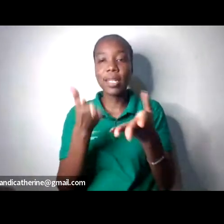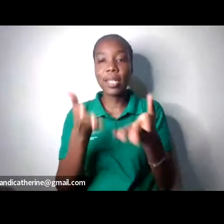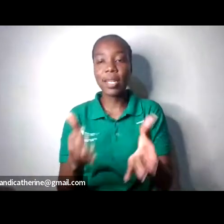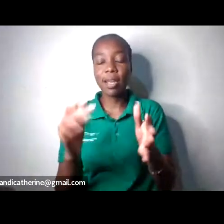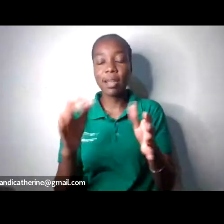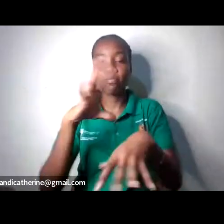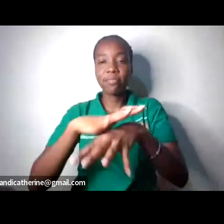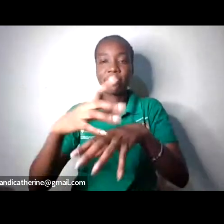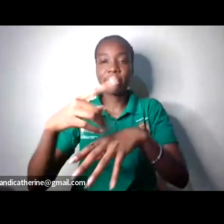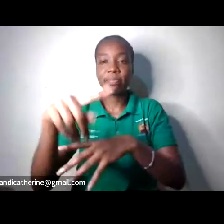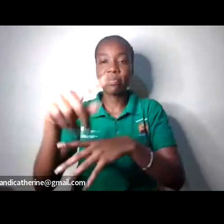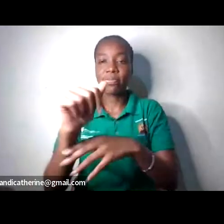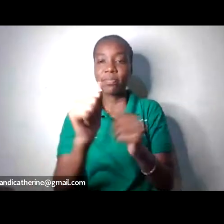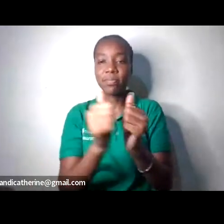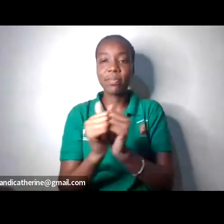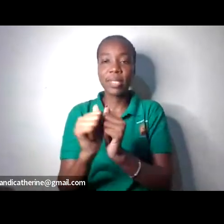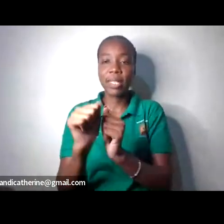Solutions.